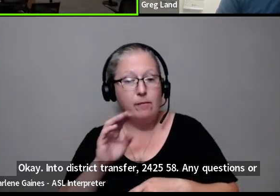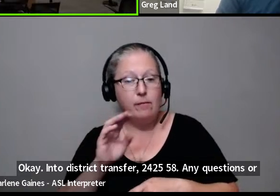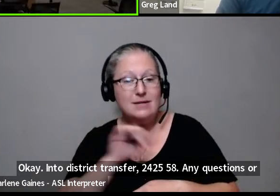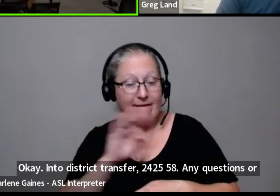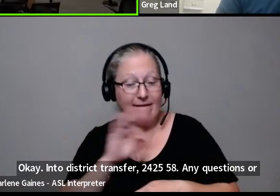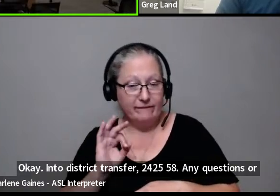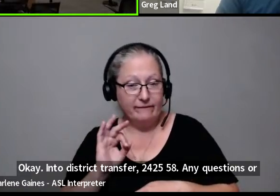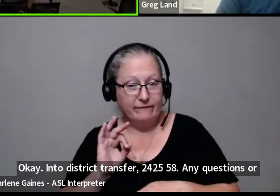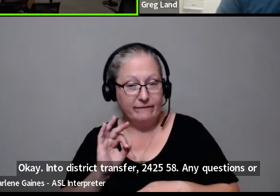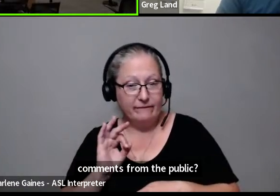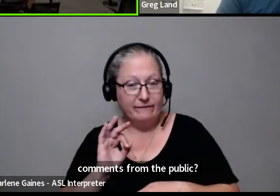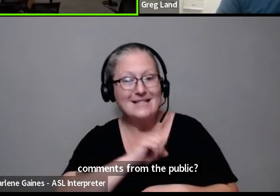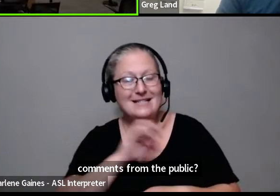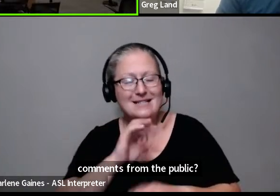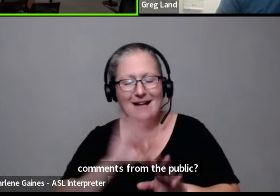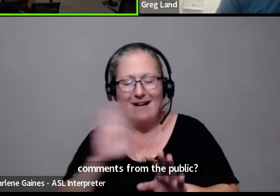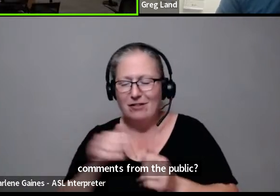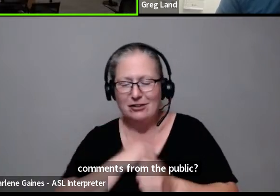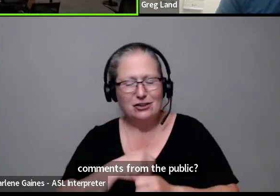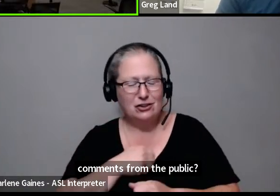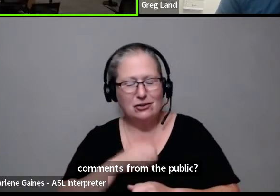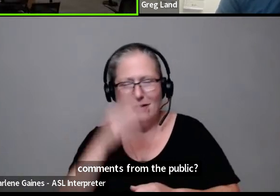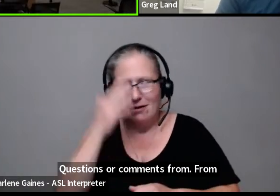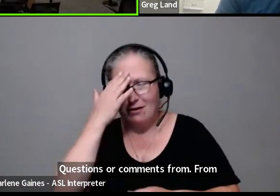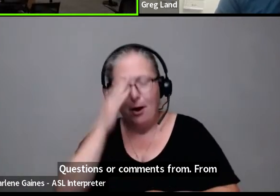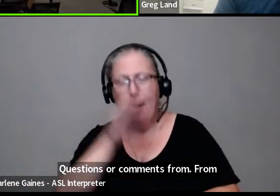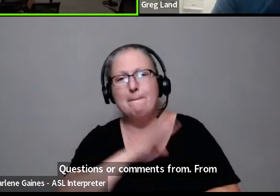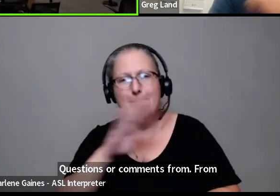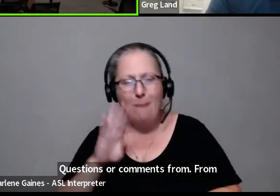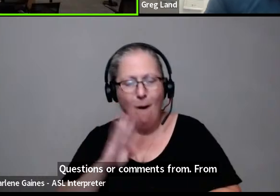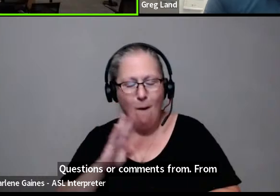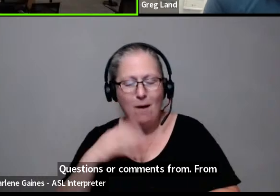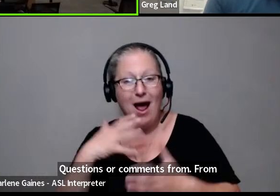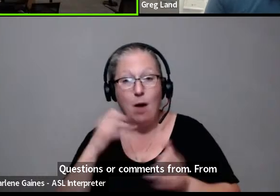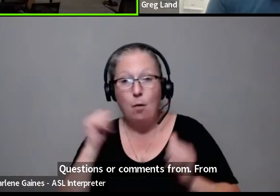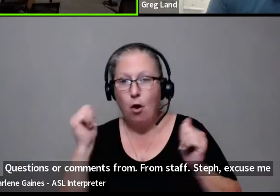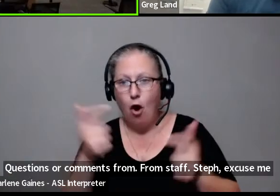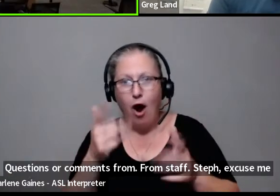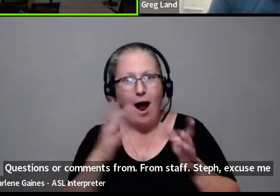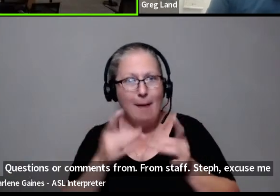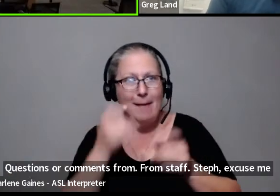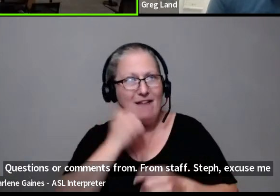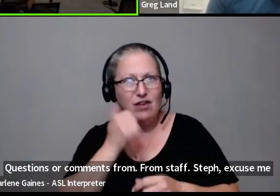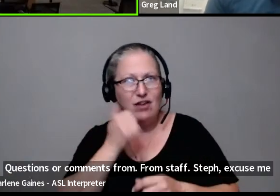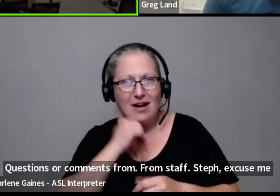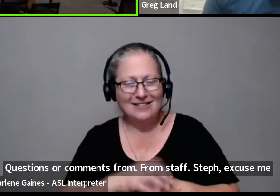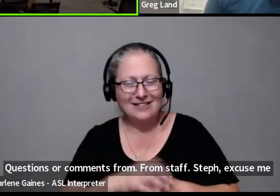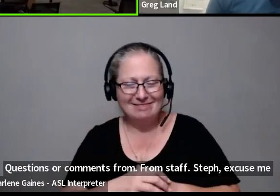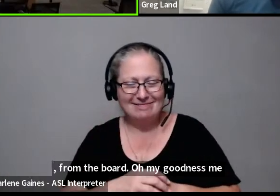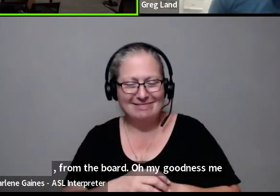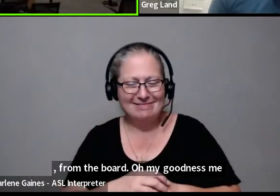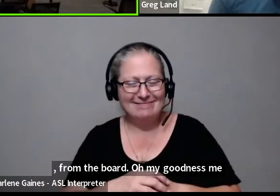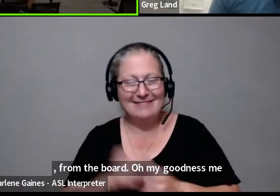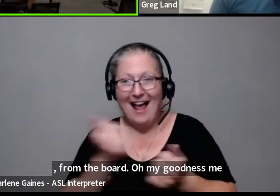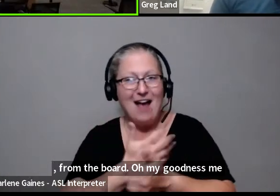staff? Staff, excuse me, from the board. Oh my goodness me. I just want you all to comment every day on